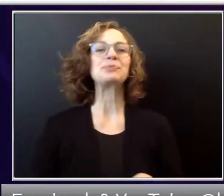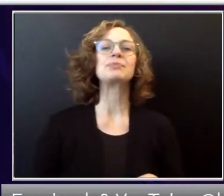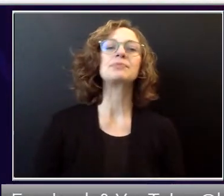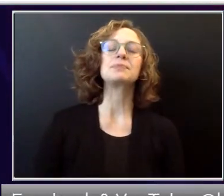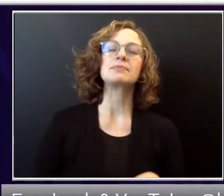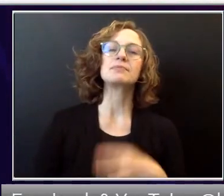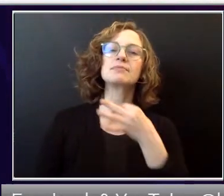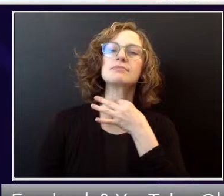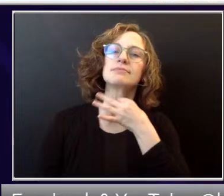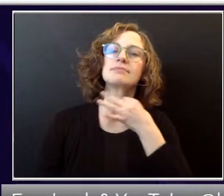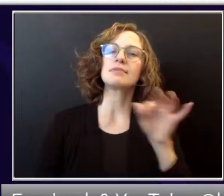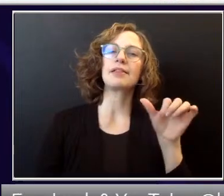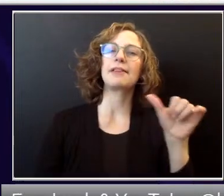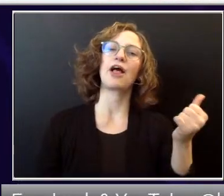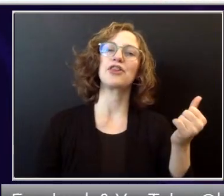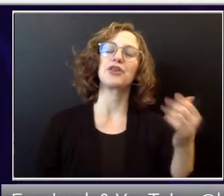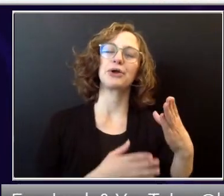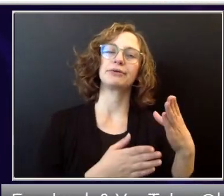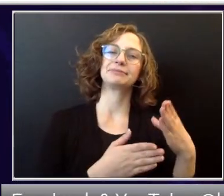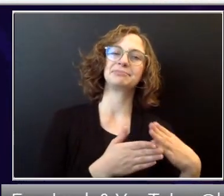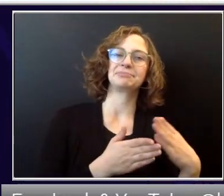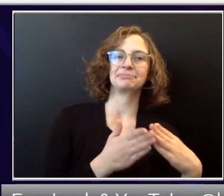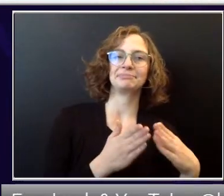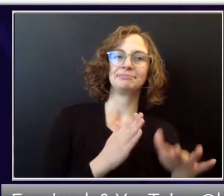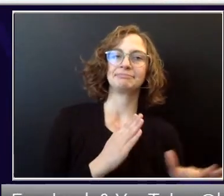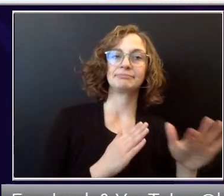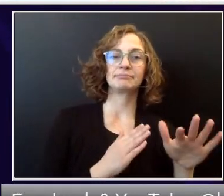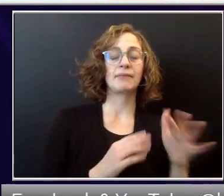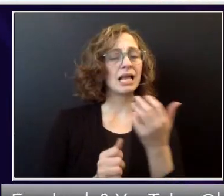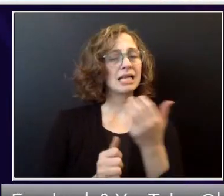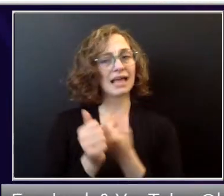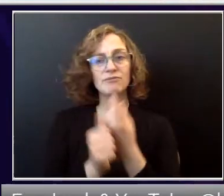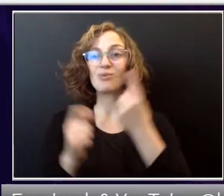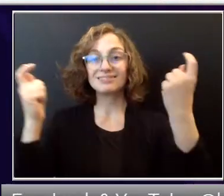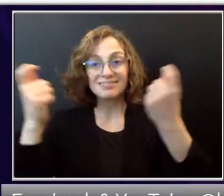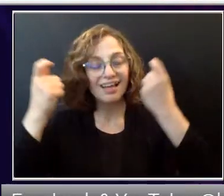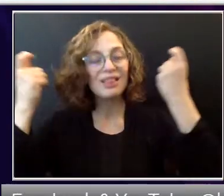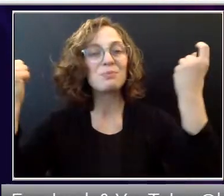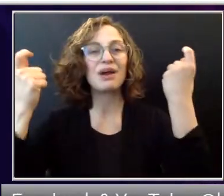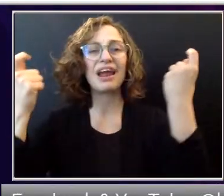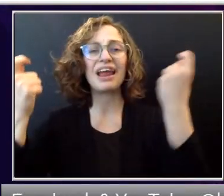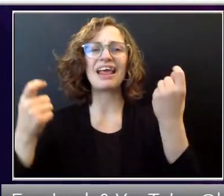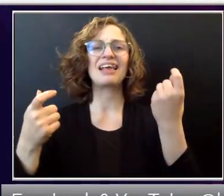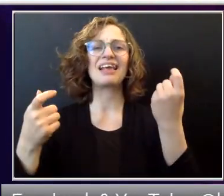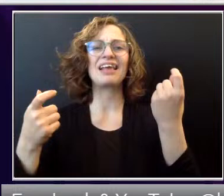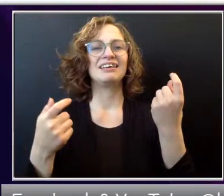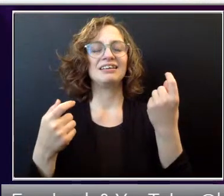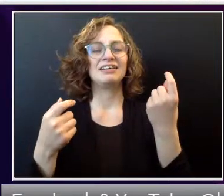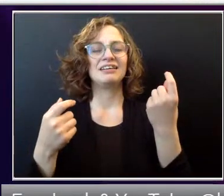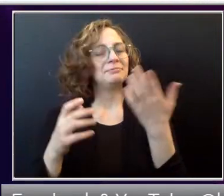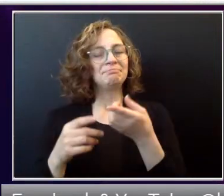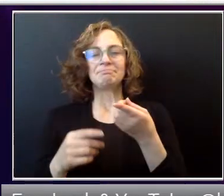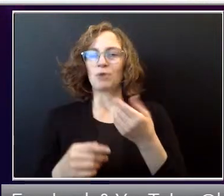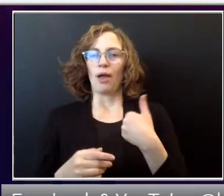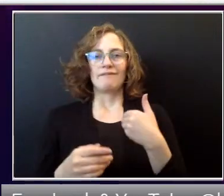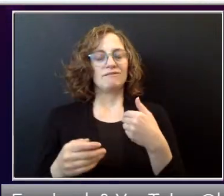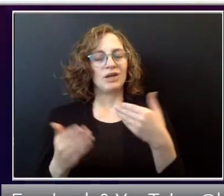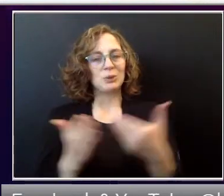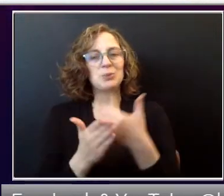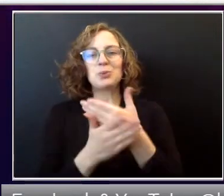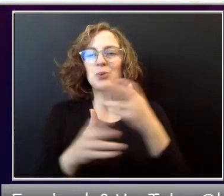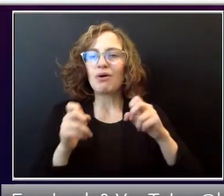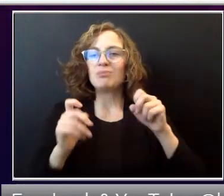things, because while everybody is celebrating that you have a new chance at life, you've also been very